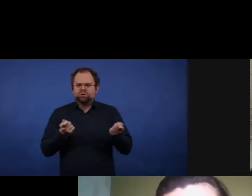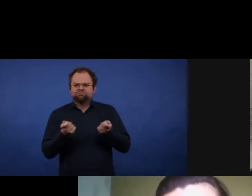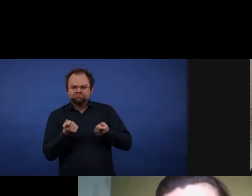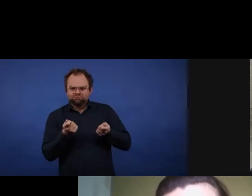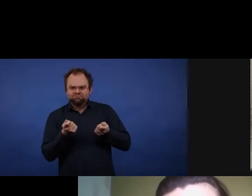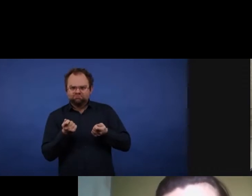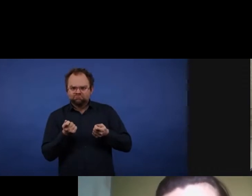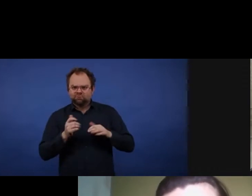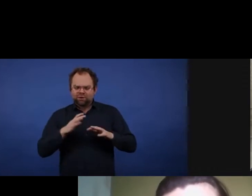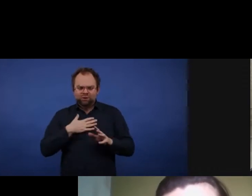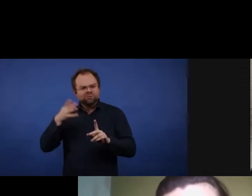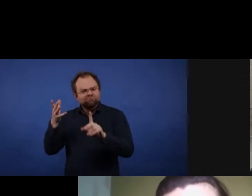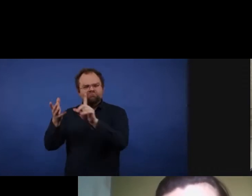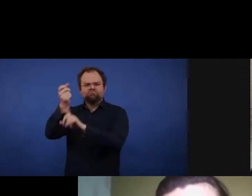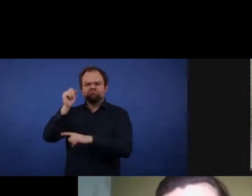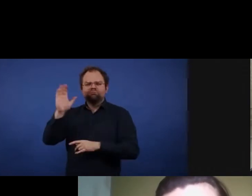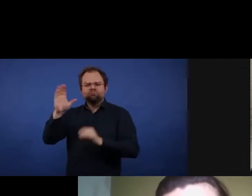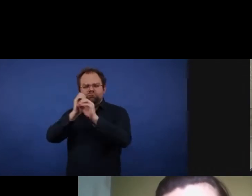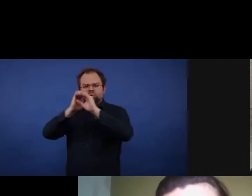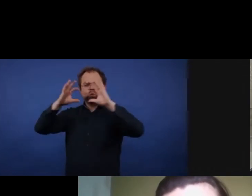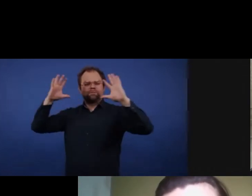can young people with disability